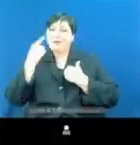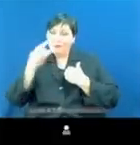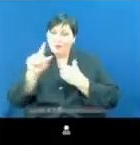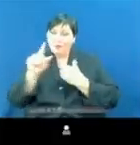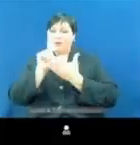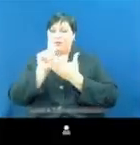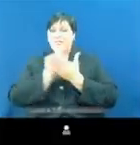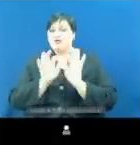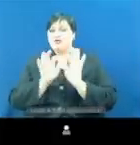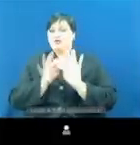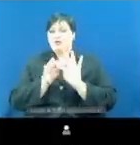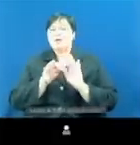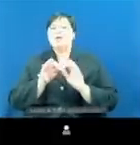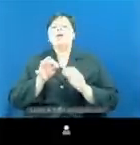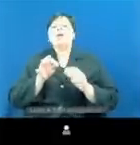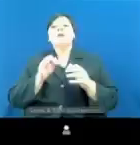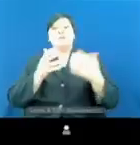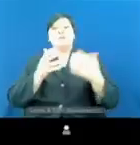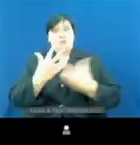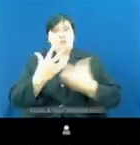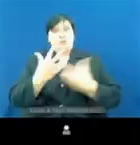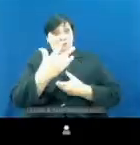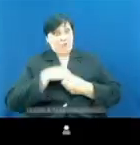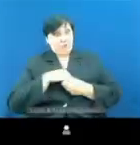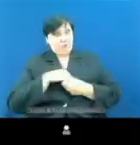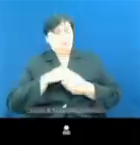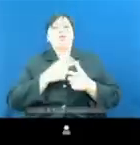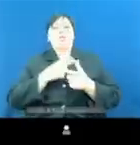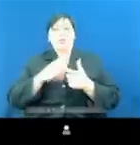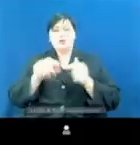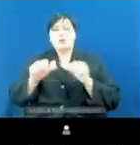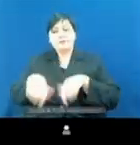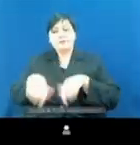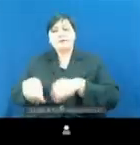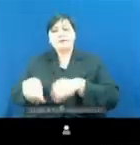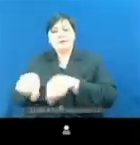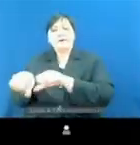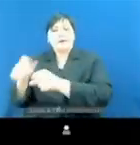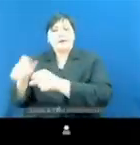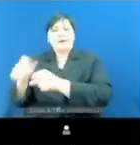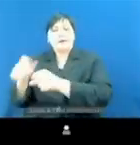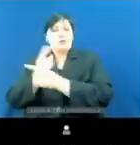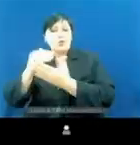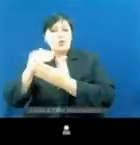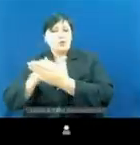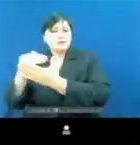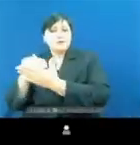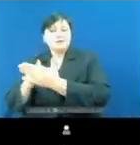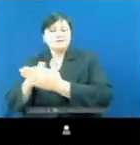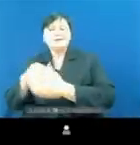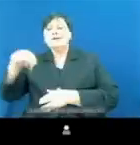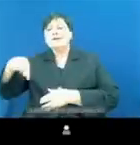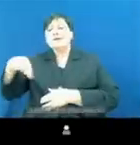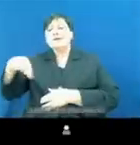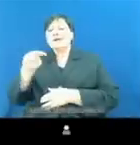on that by taking proper courses. One of the things that we know at the Marie Center is